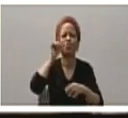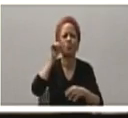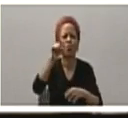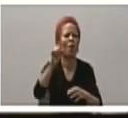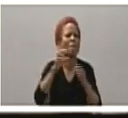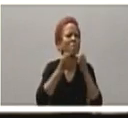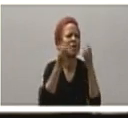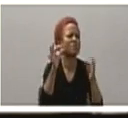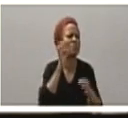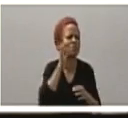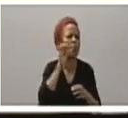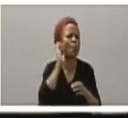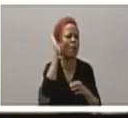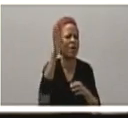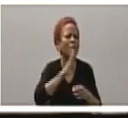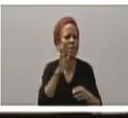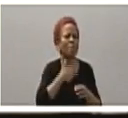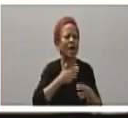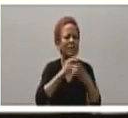disciples.